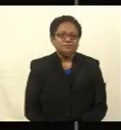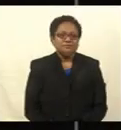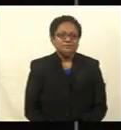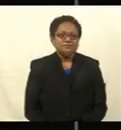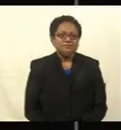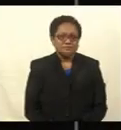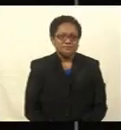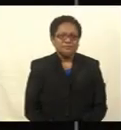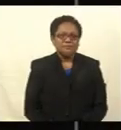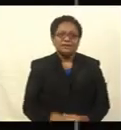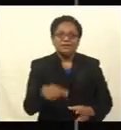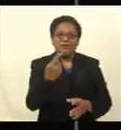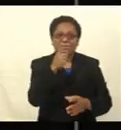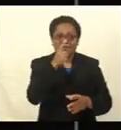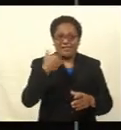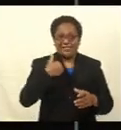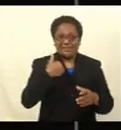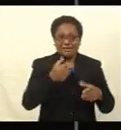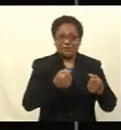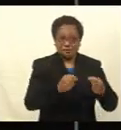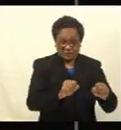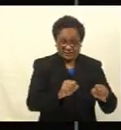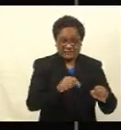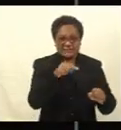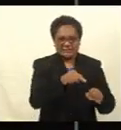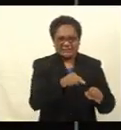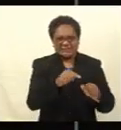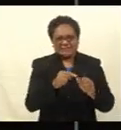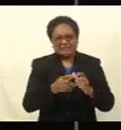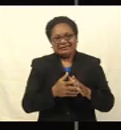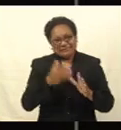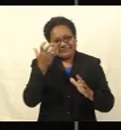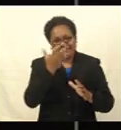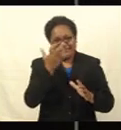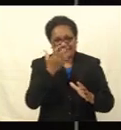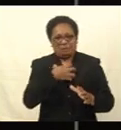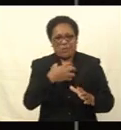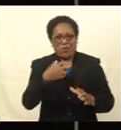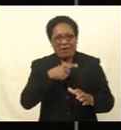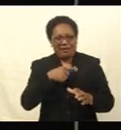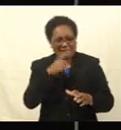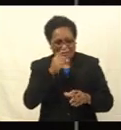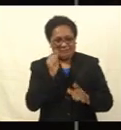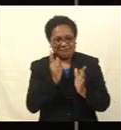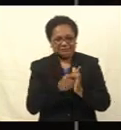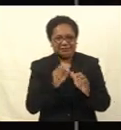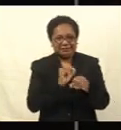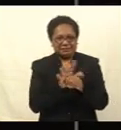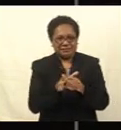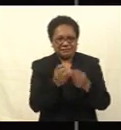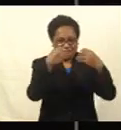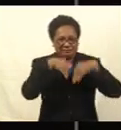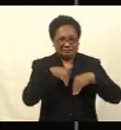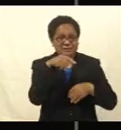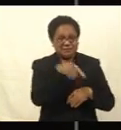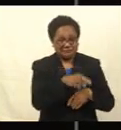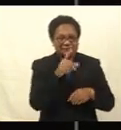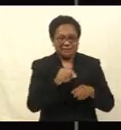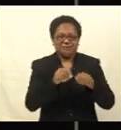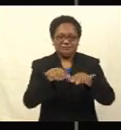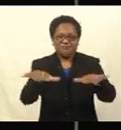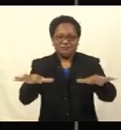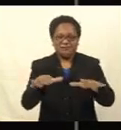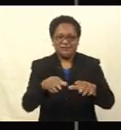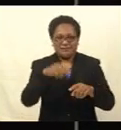The homeless on the streets of Suva are at a high risk of contracting COVID-19 and can be a carrier as well due to